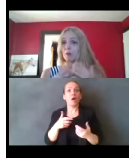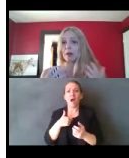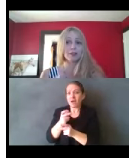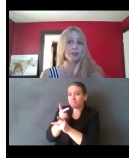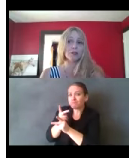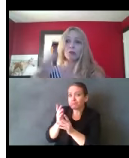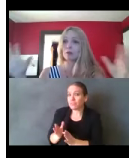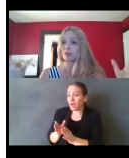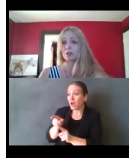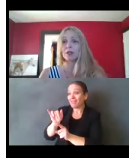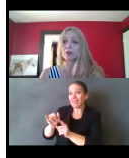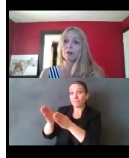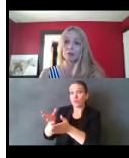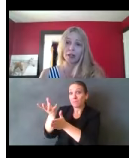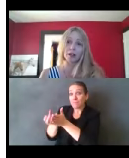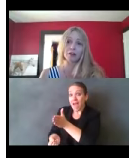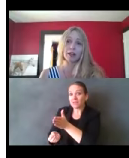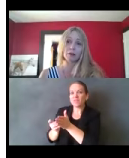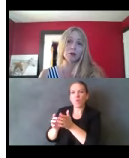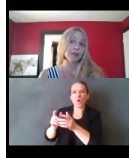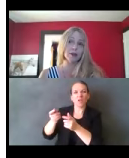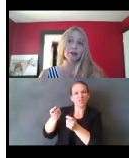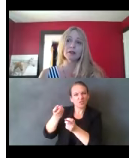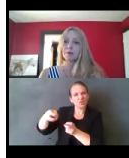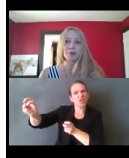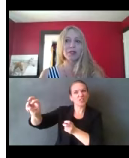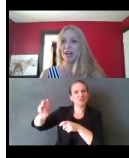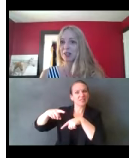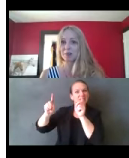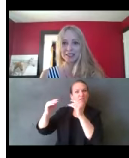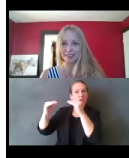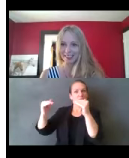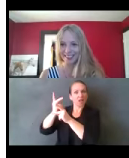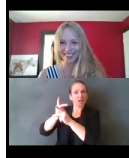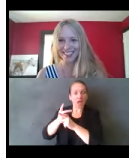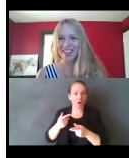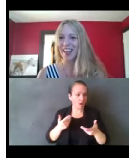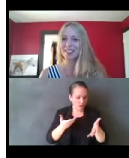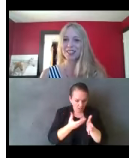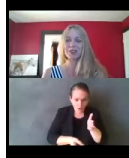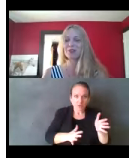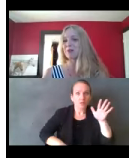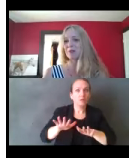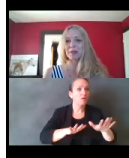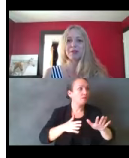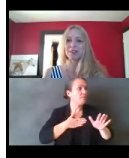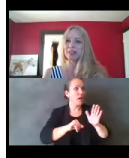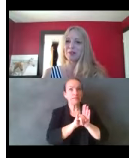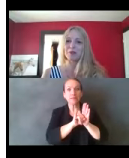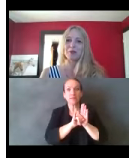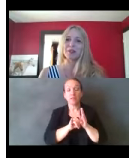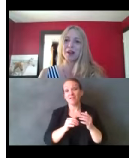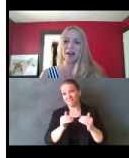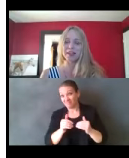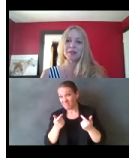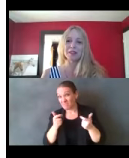caregiving for passes or moves into another level of care and that role is gone. Retirement, that's a huge one for people. The